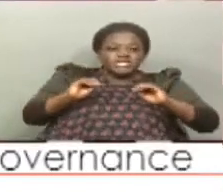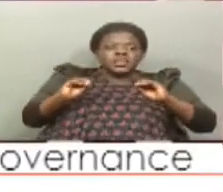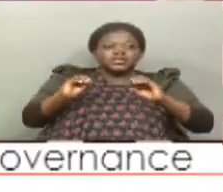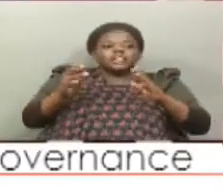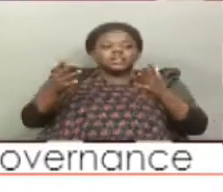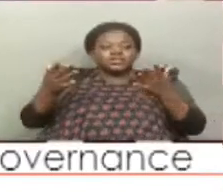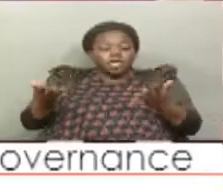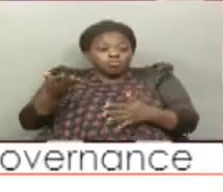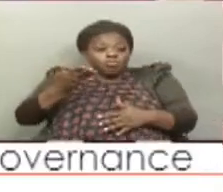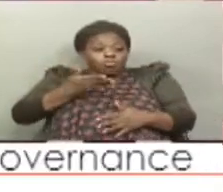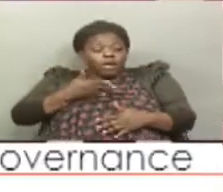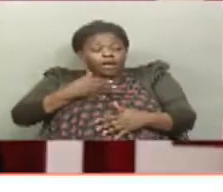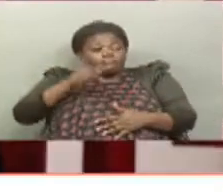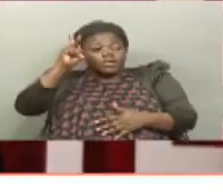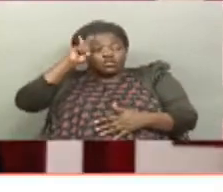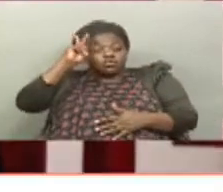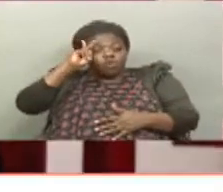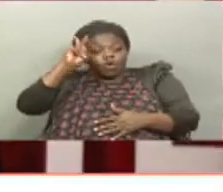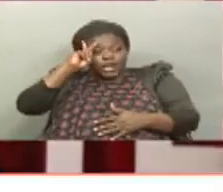have got the knowledge